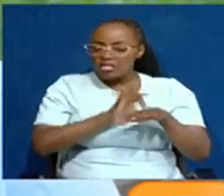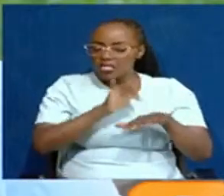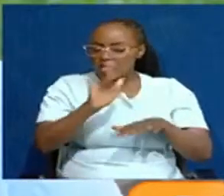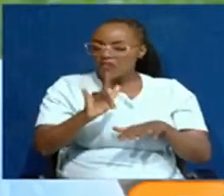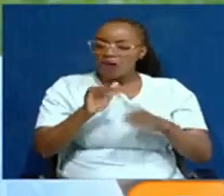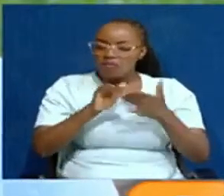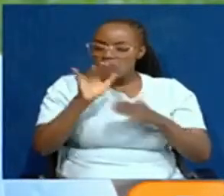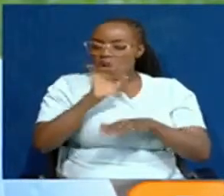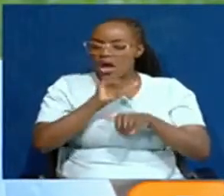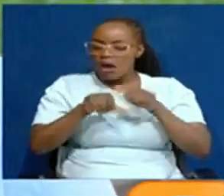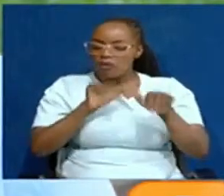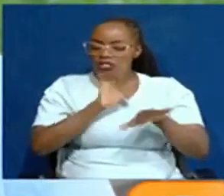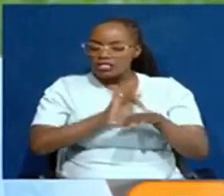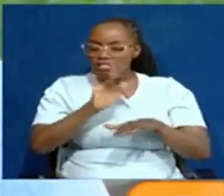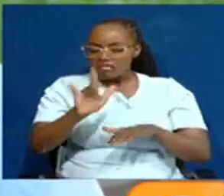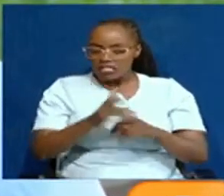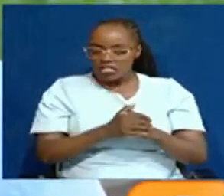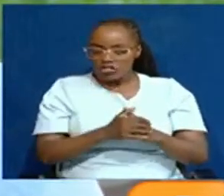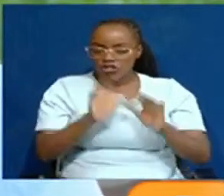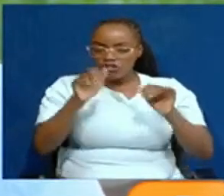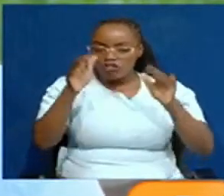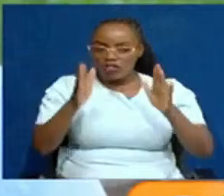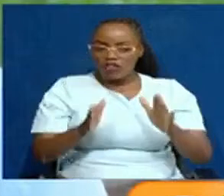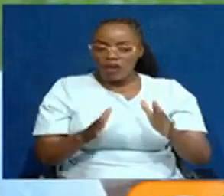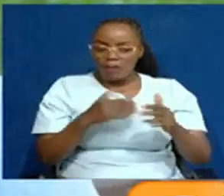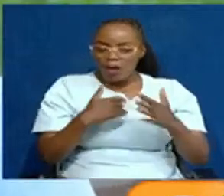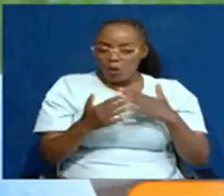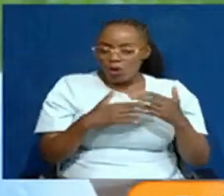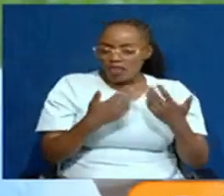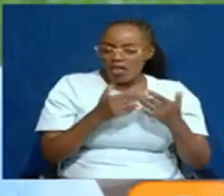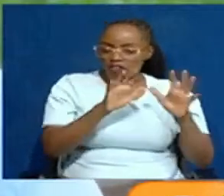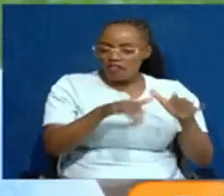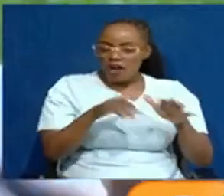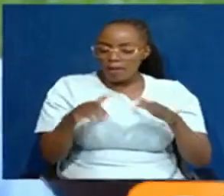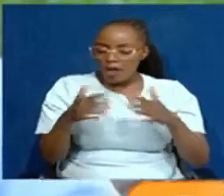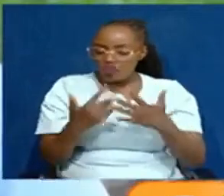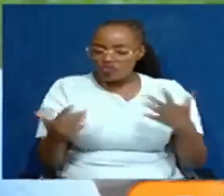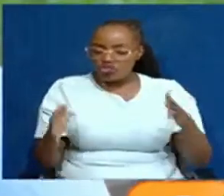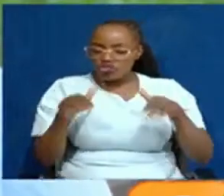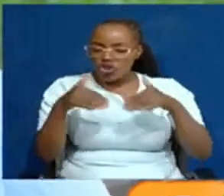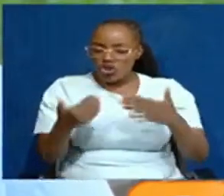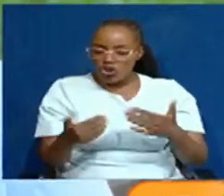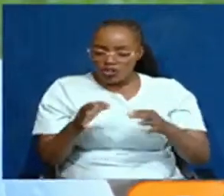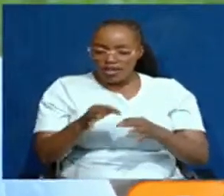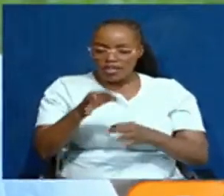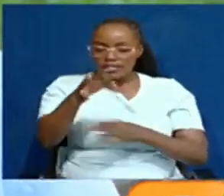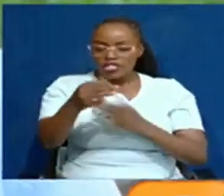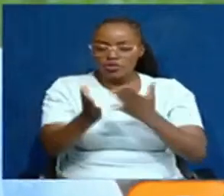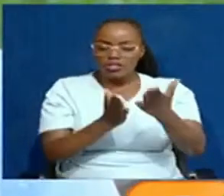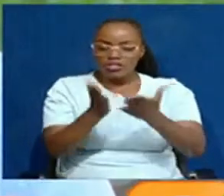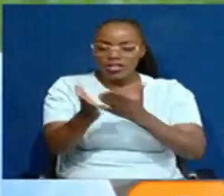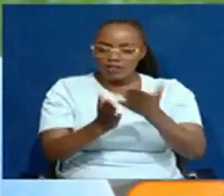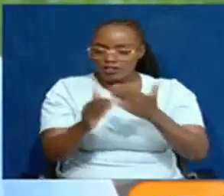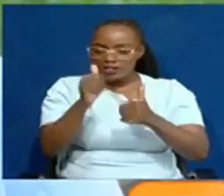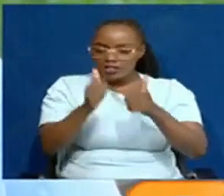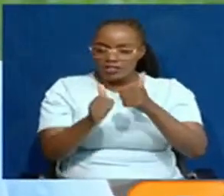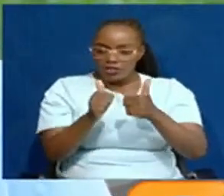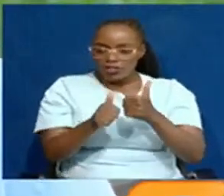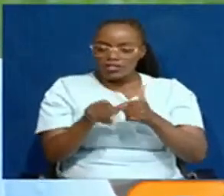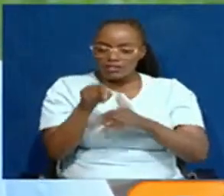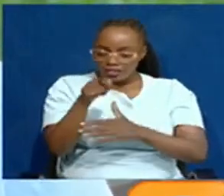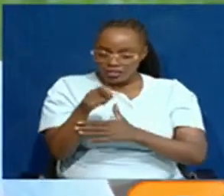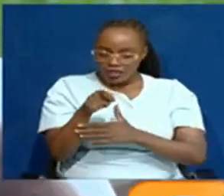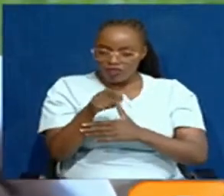sensitization. It's more of sensitization for farmers, whether through farmer groups, whether through extension services, which is